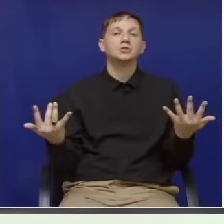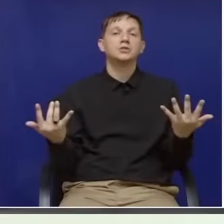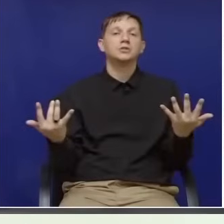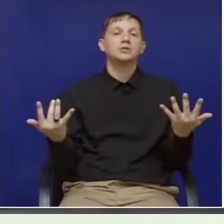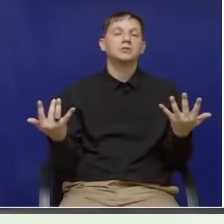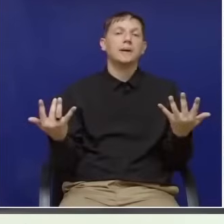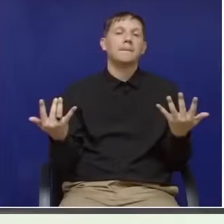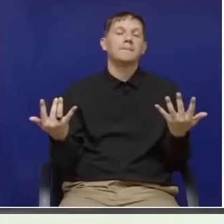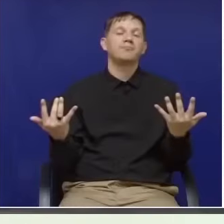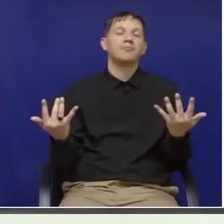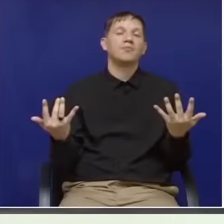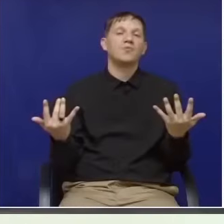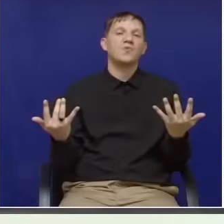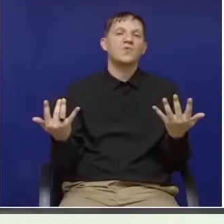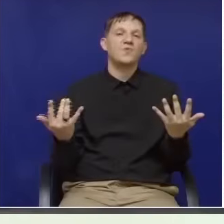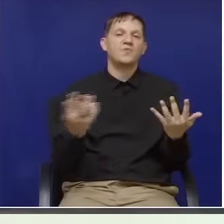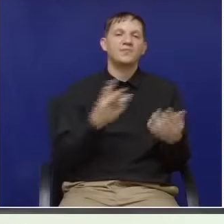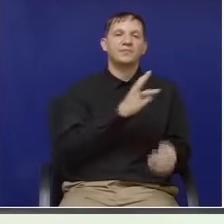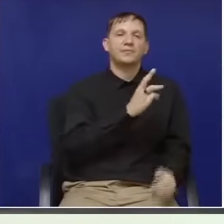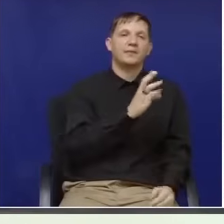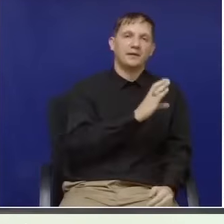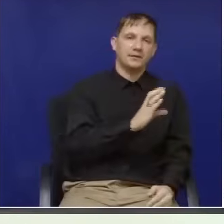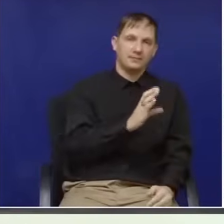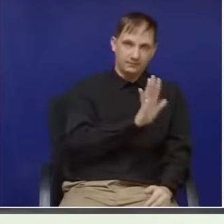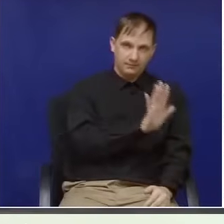For the Western Cape,